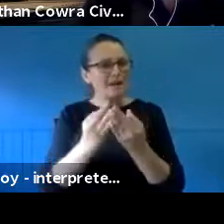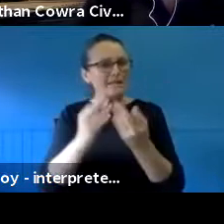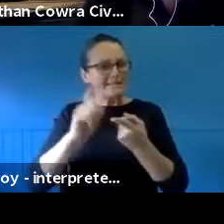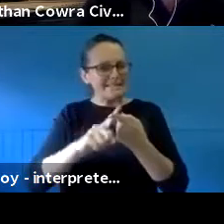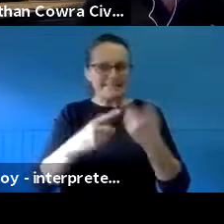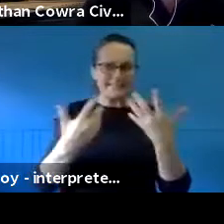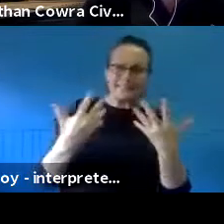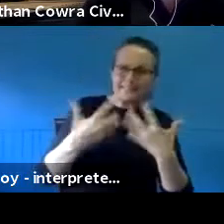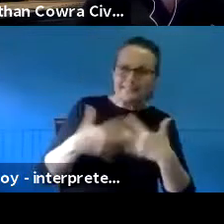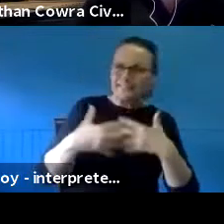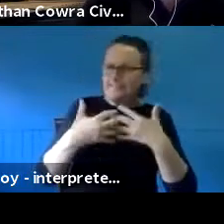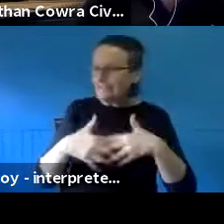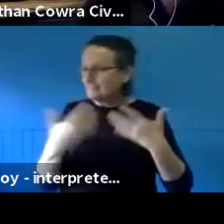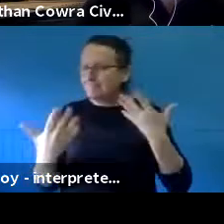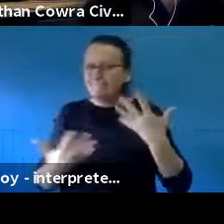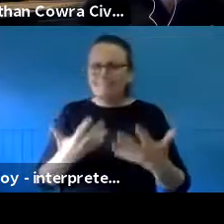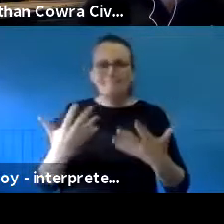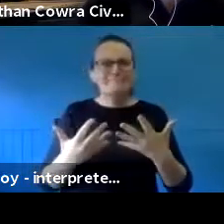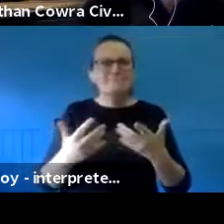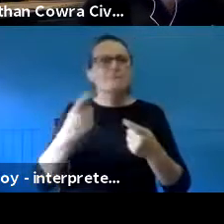looking to the bigger,